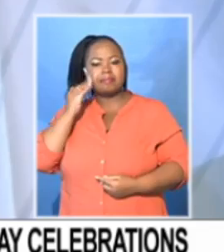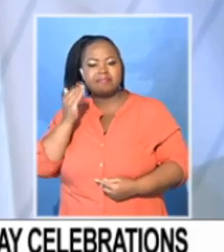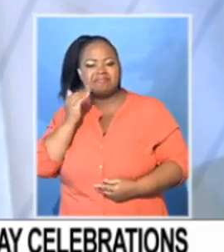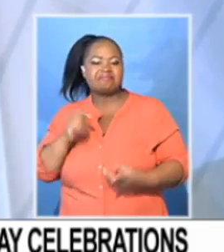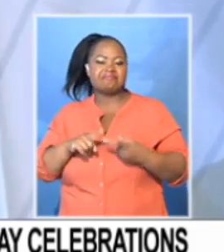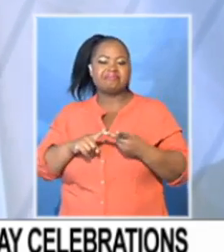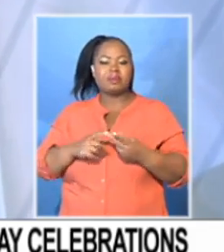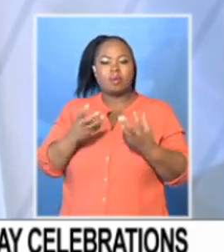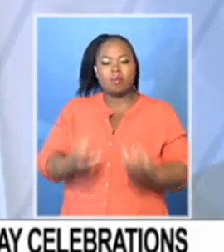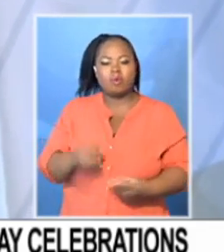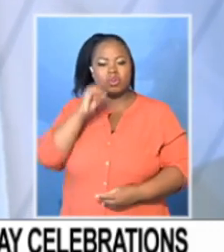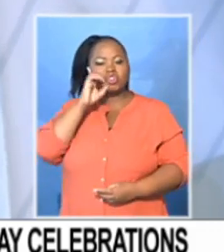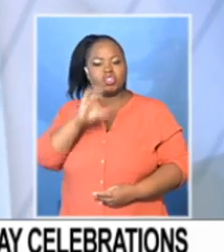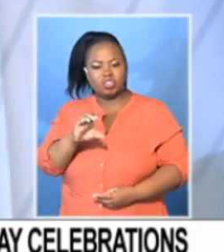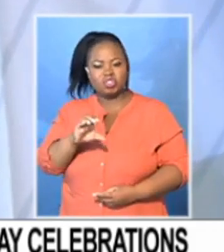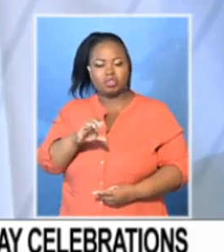He urged women